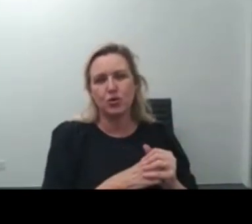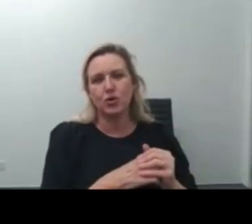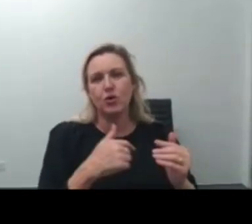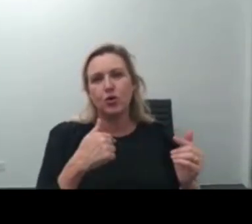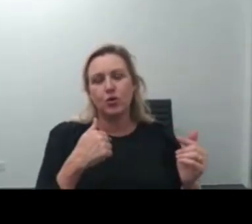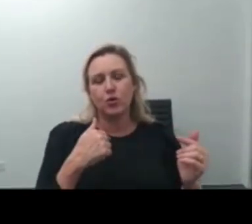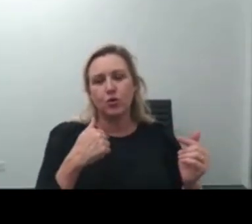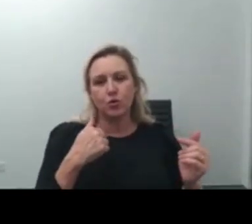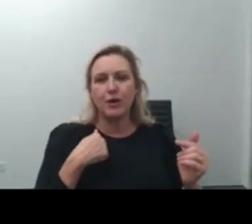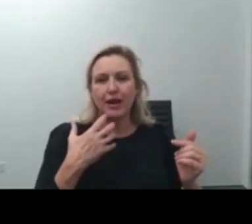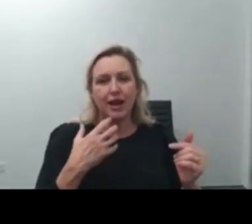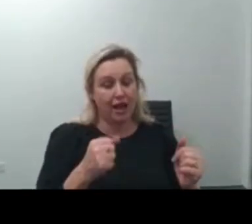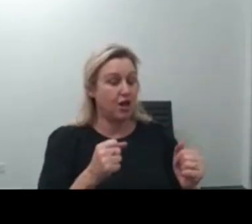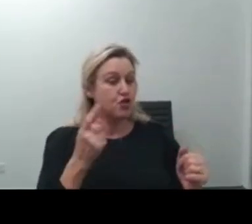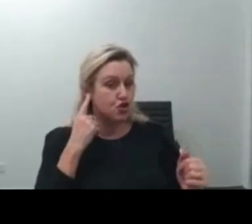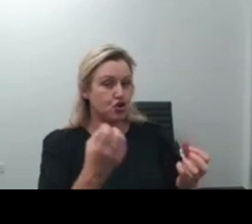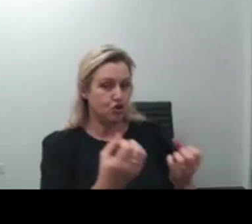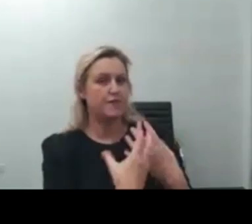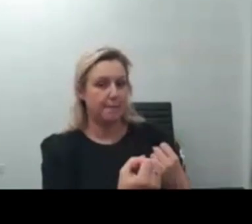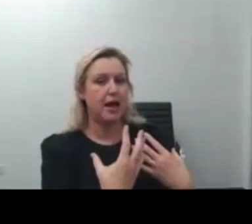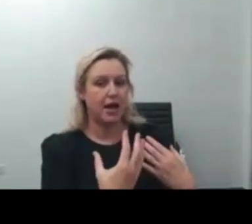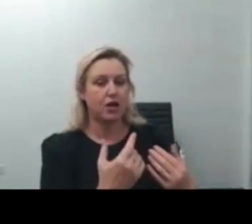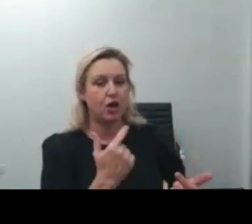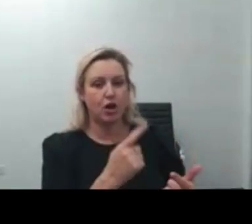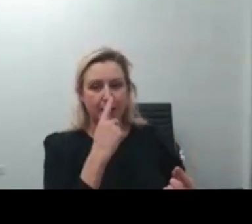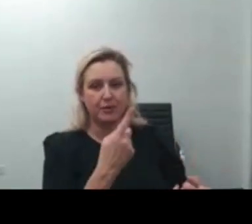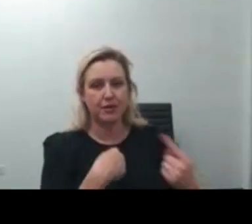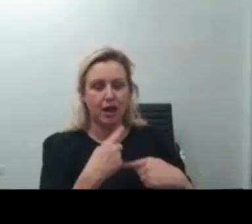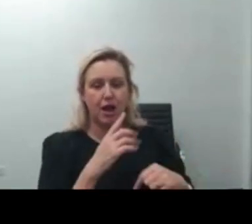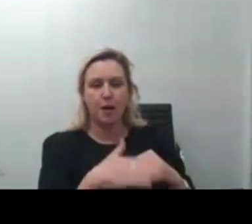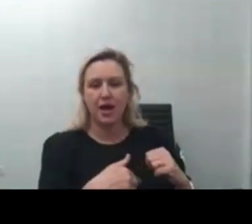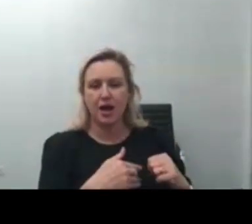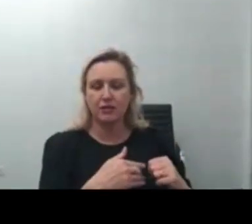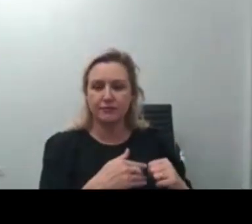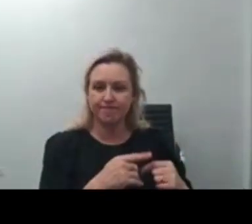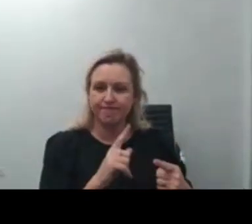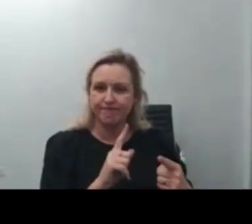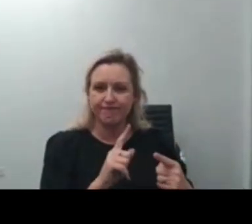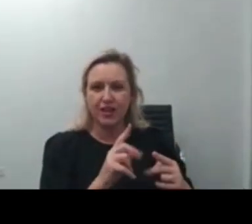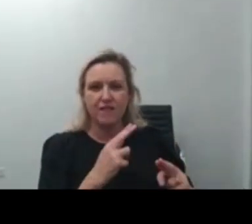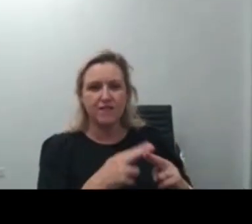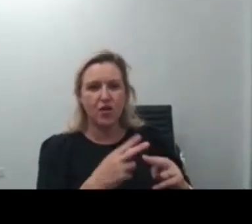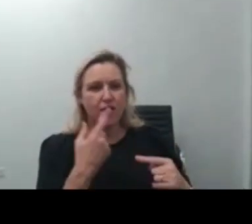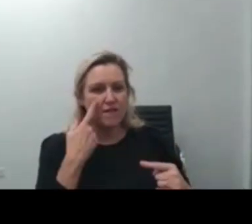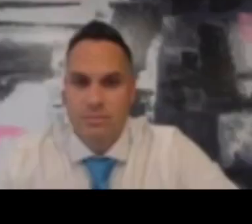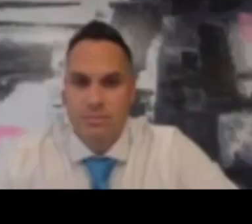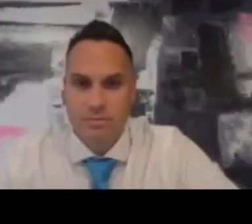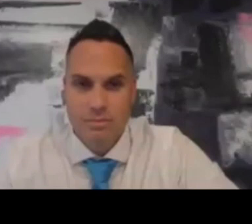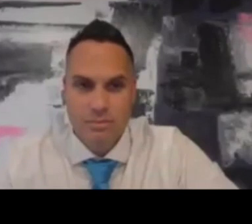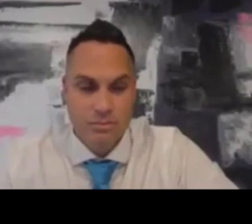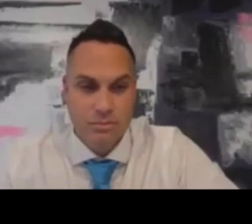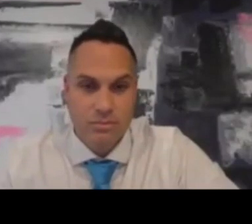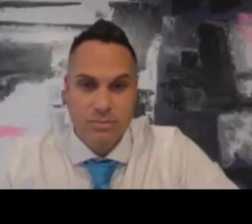getting increasing feedback about the accuracy of the finder provider tool, the